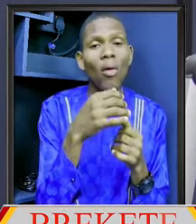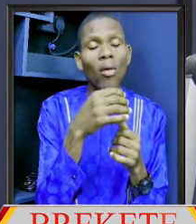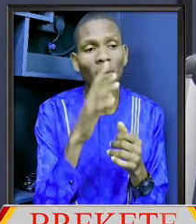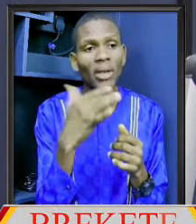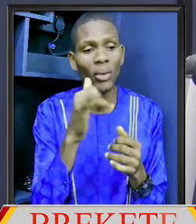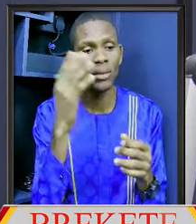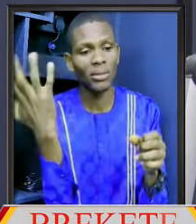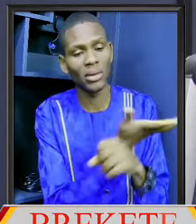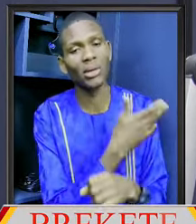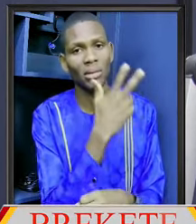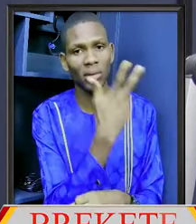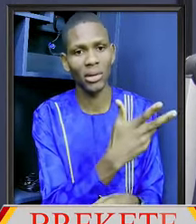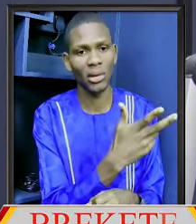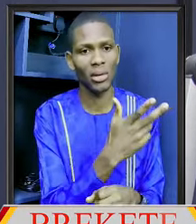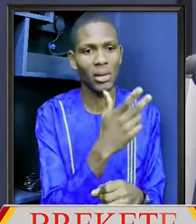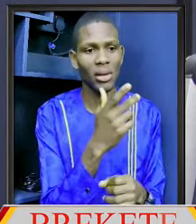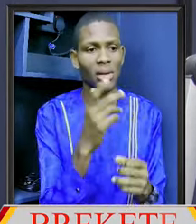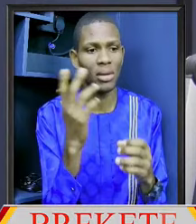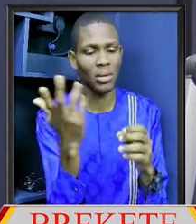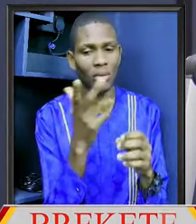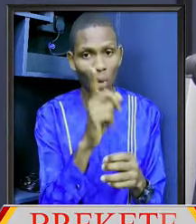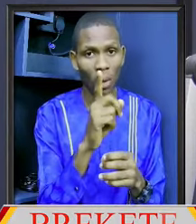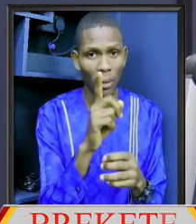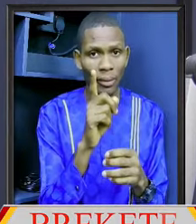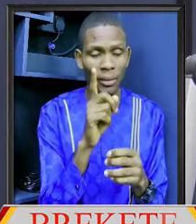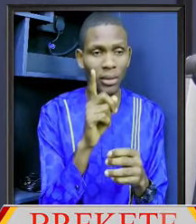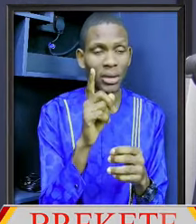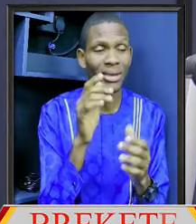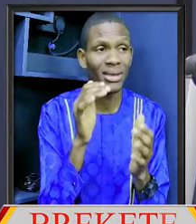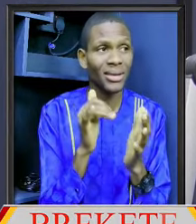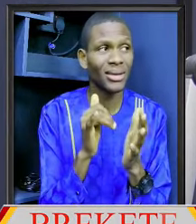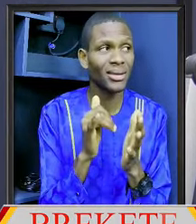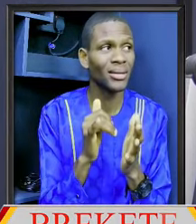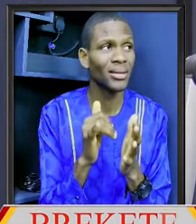go sack three. They go dismiss three. One way